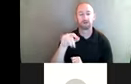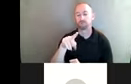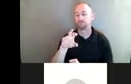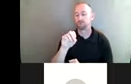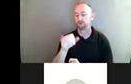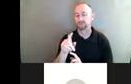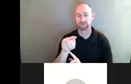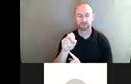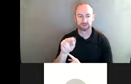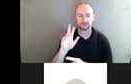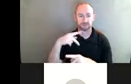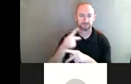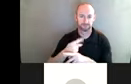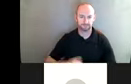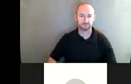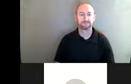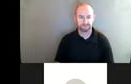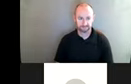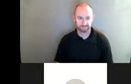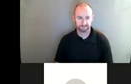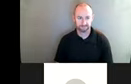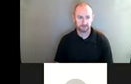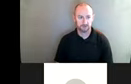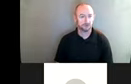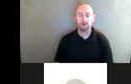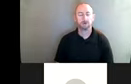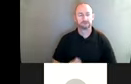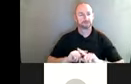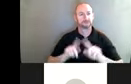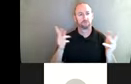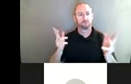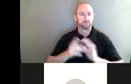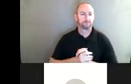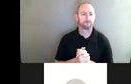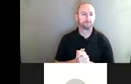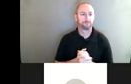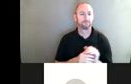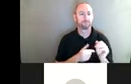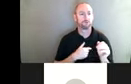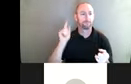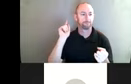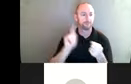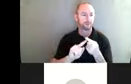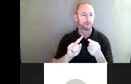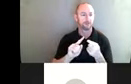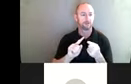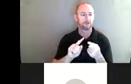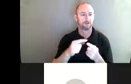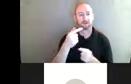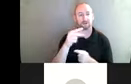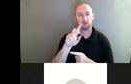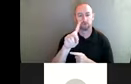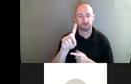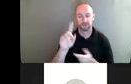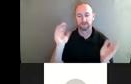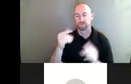types, okay? What's changing? We're minimizing linear distortion or grid versus